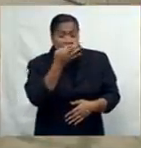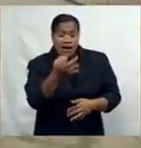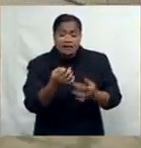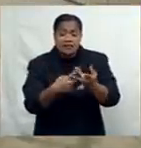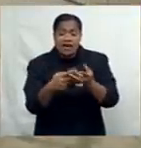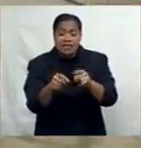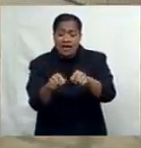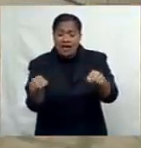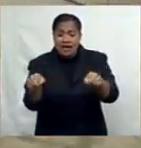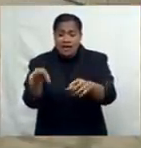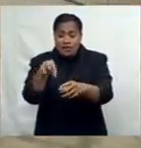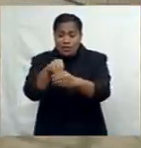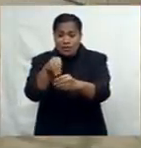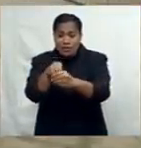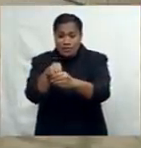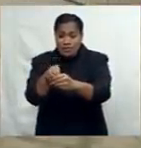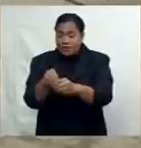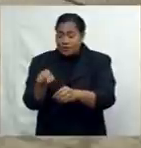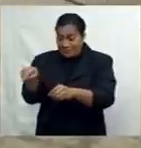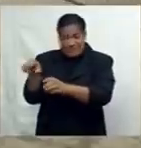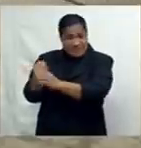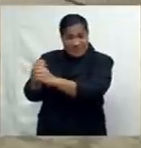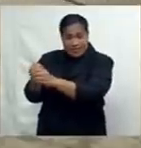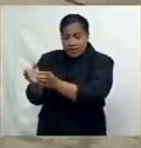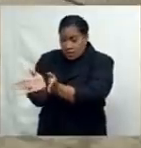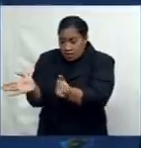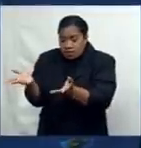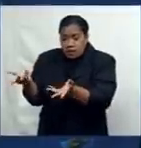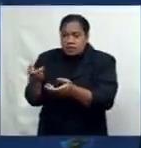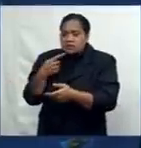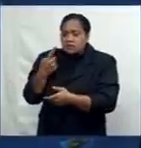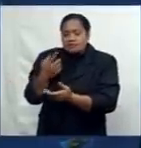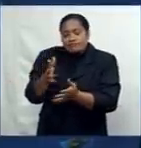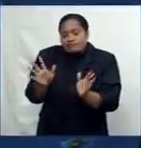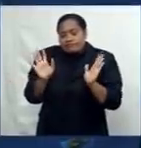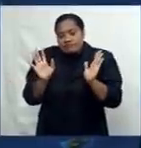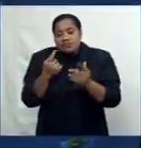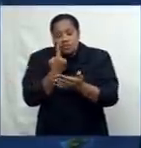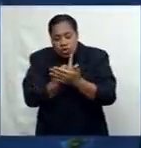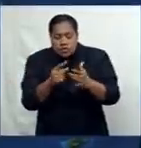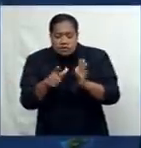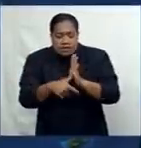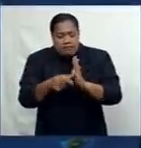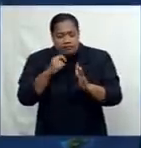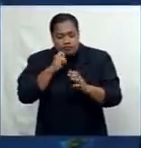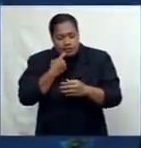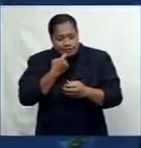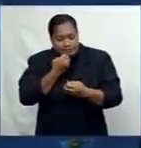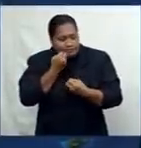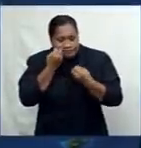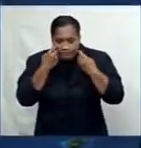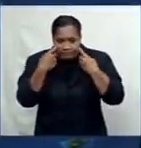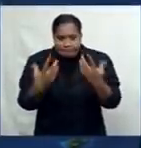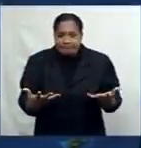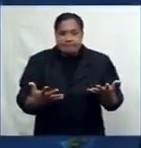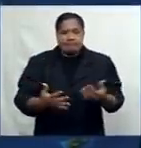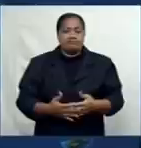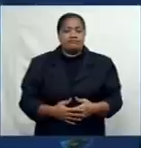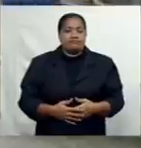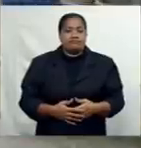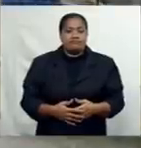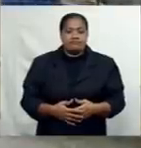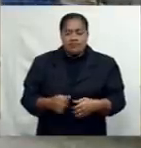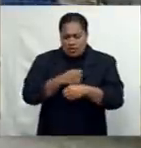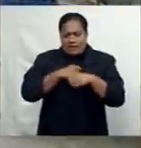the next general election, Duru says, Only time will tell. We got our plans. We forging ahead with our